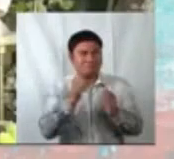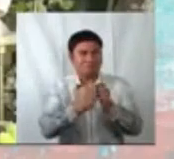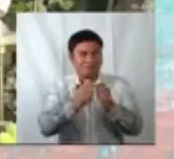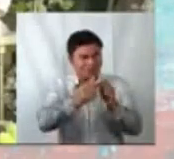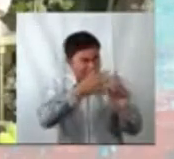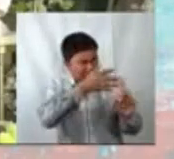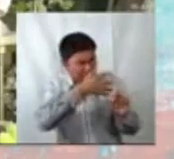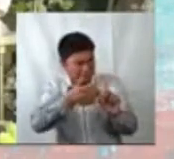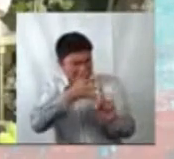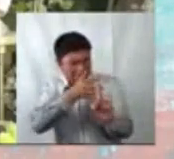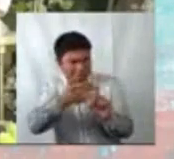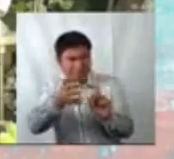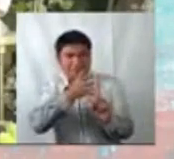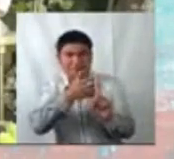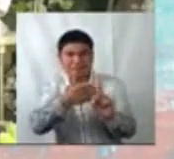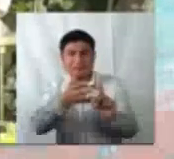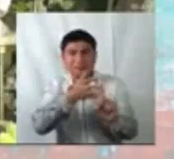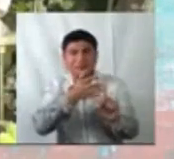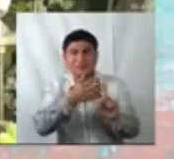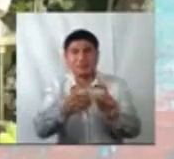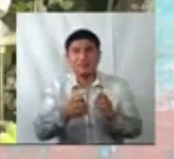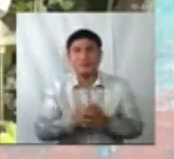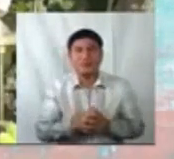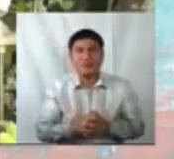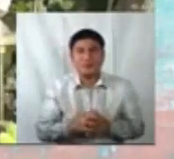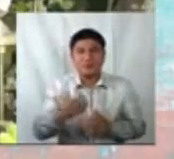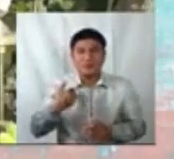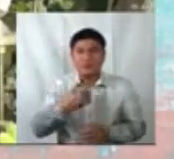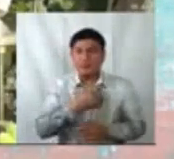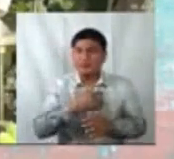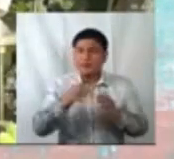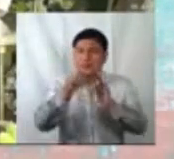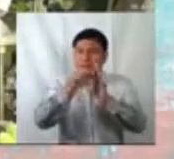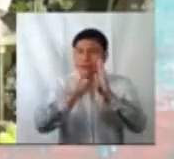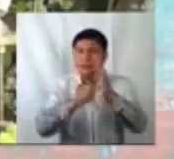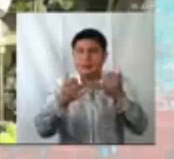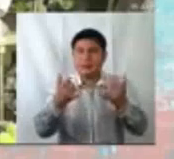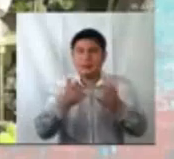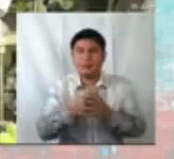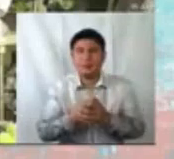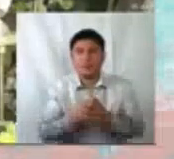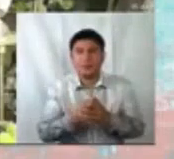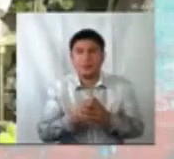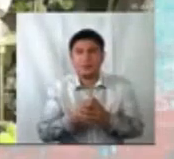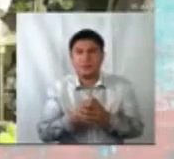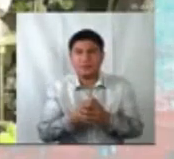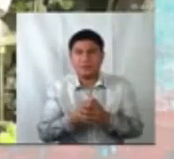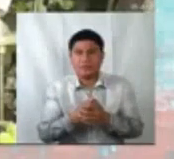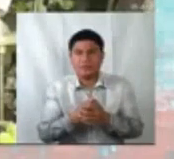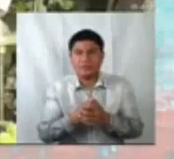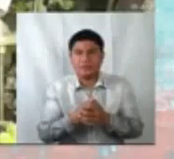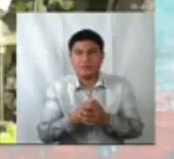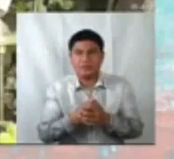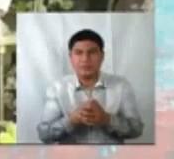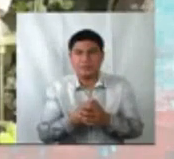siniraan niya yung Hare Haas Cutting Act for saying the same things in the Tydings McDuffie Act na 10 years transition.